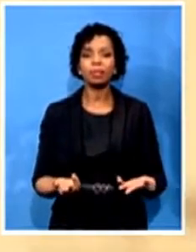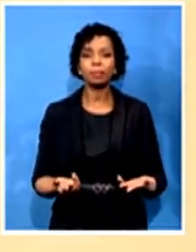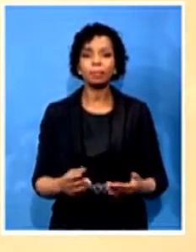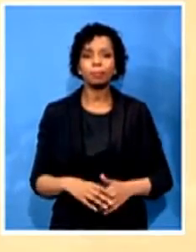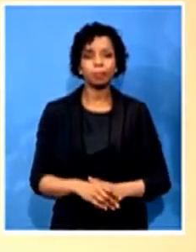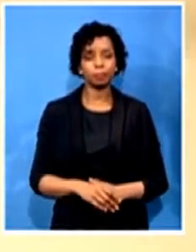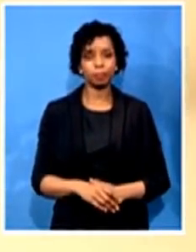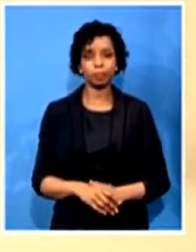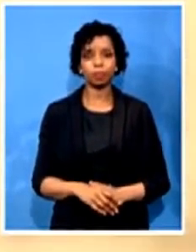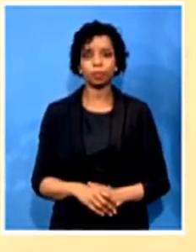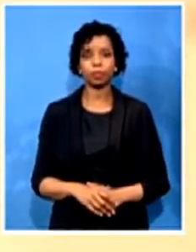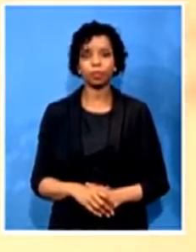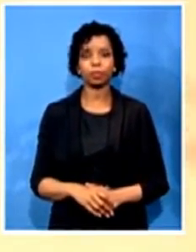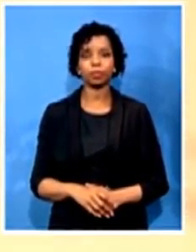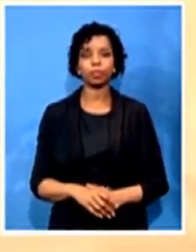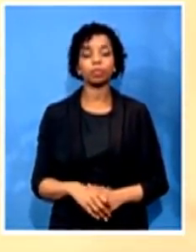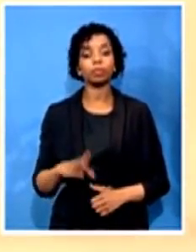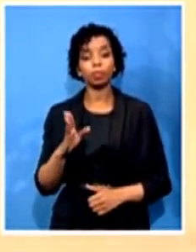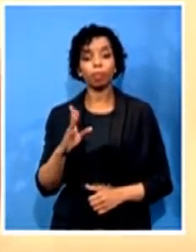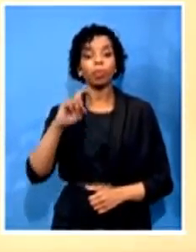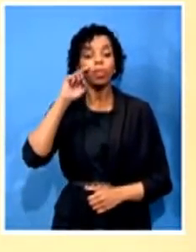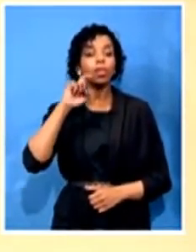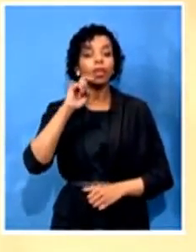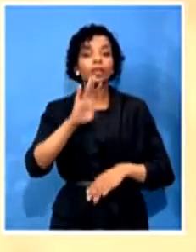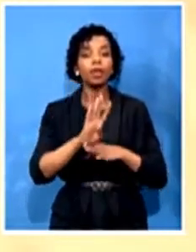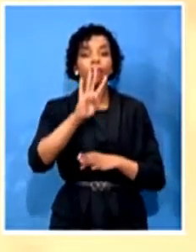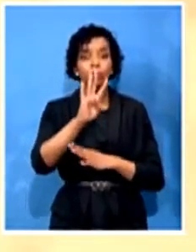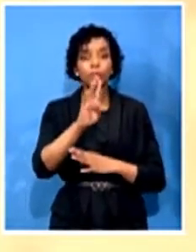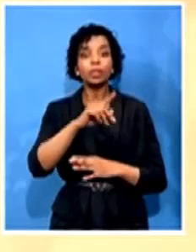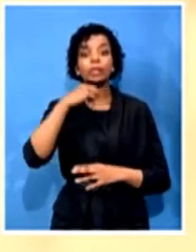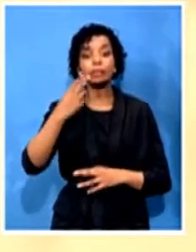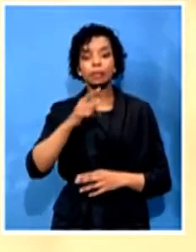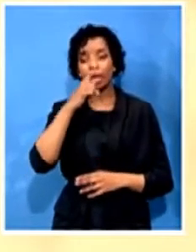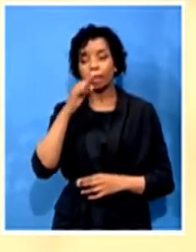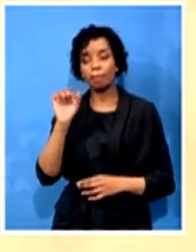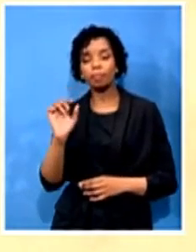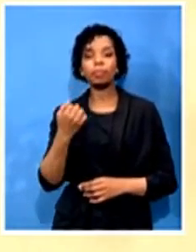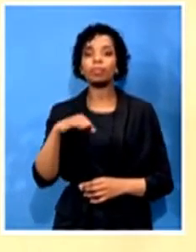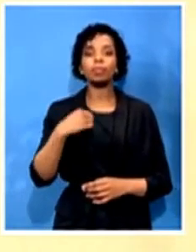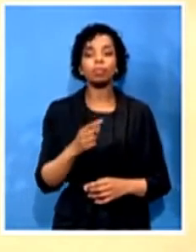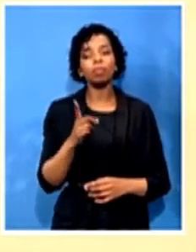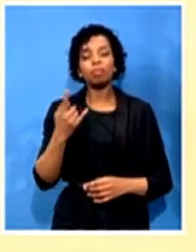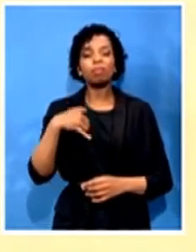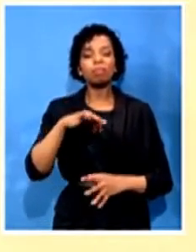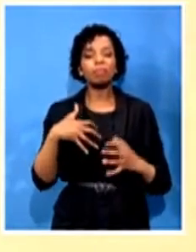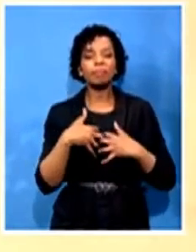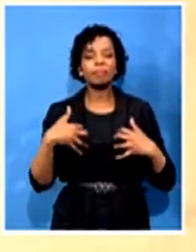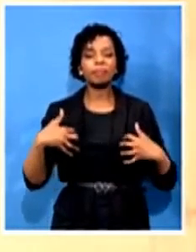14-year-old Nyasha, not her real name, is still reeling from the trauma of being married off by her abusive father.